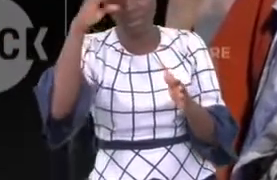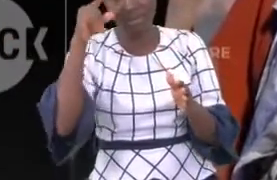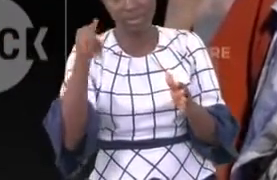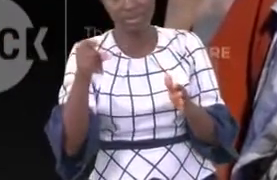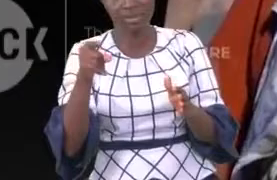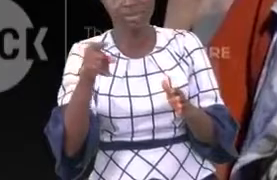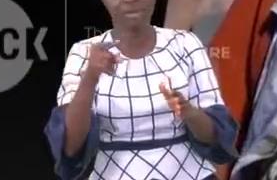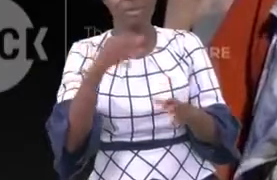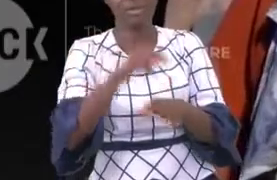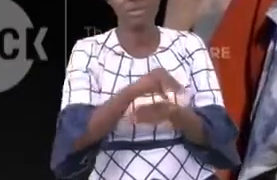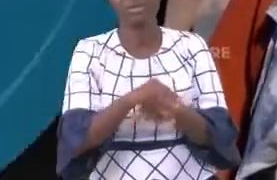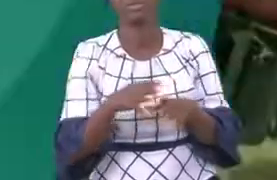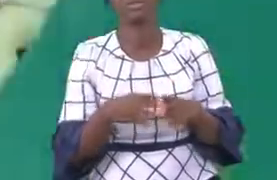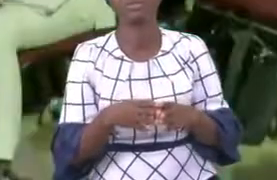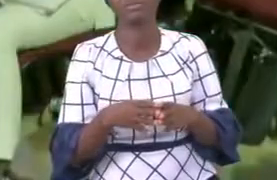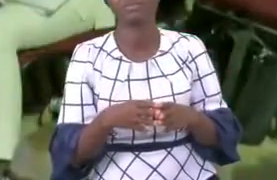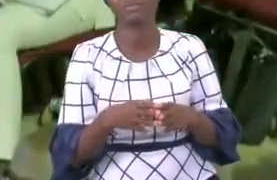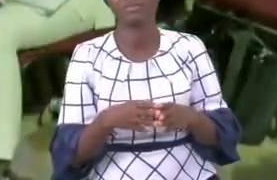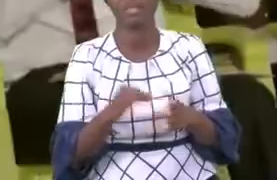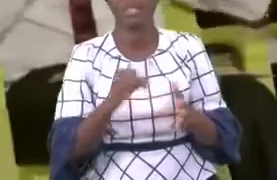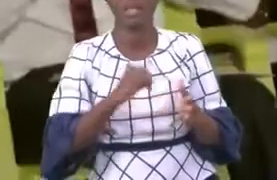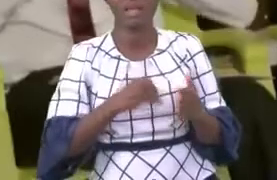continue.